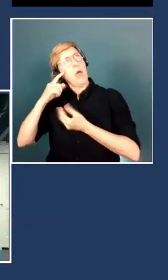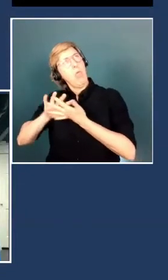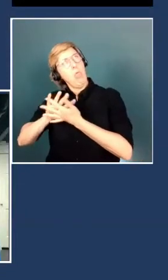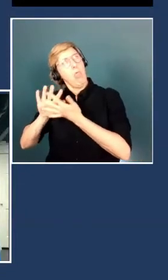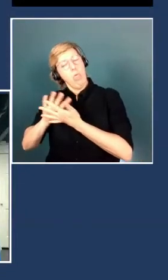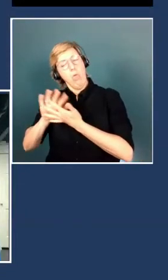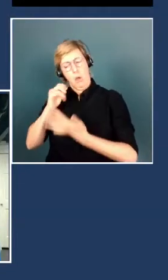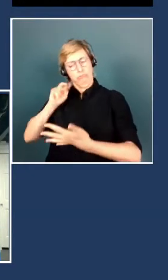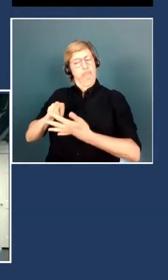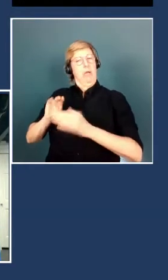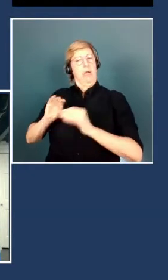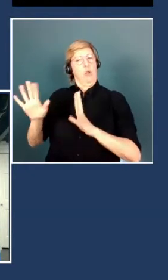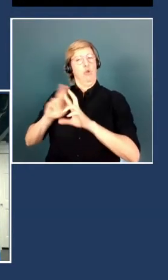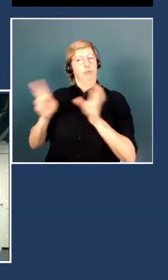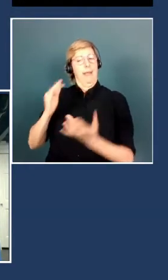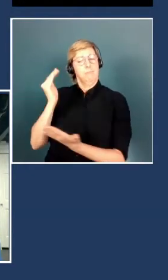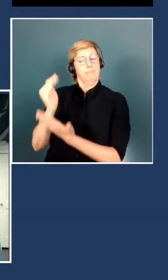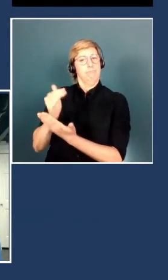to read.